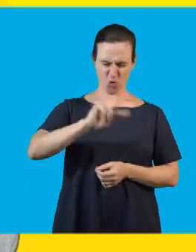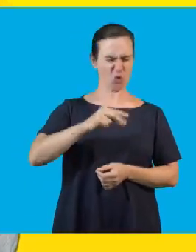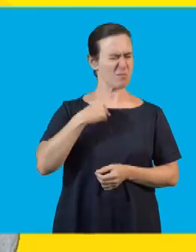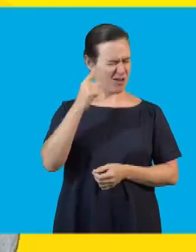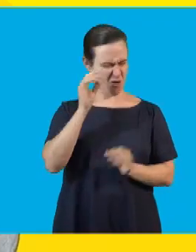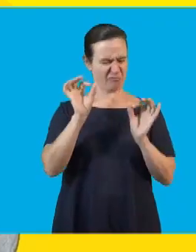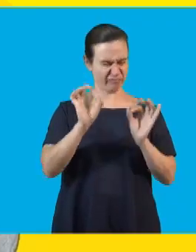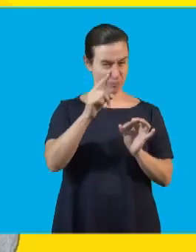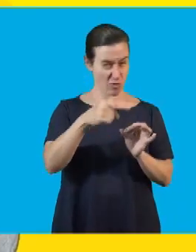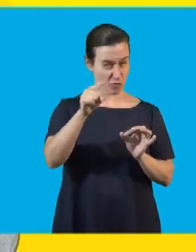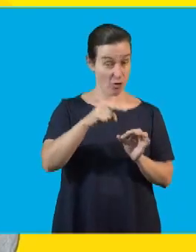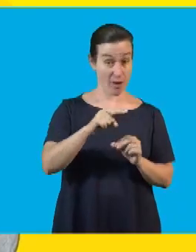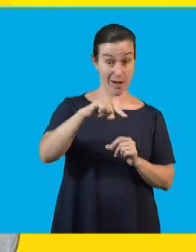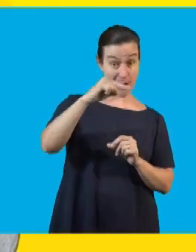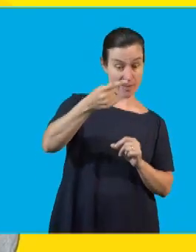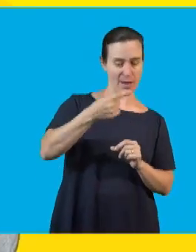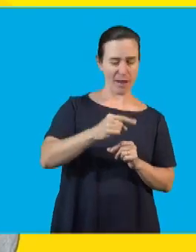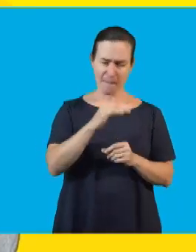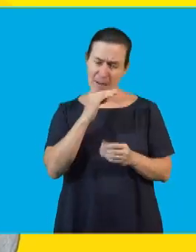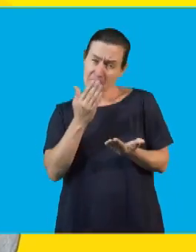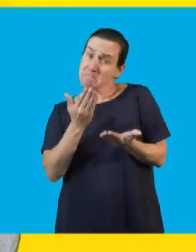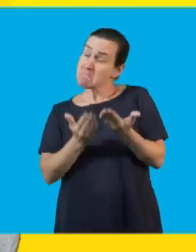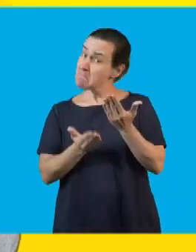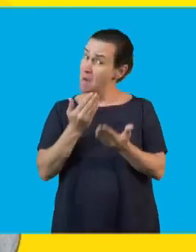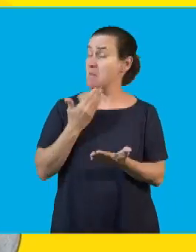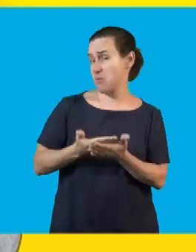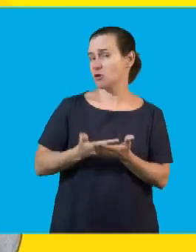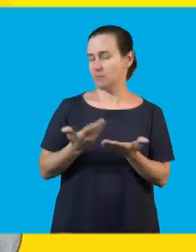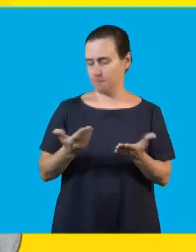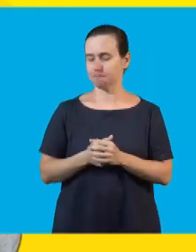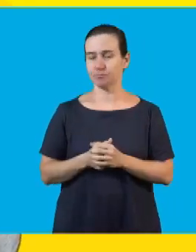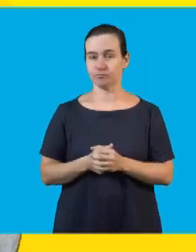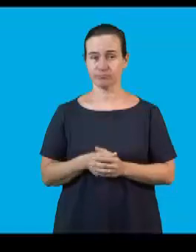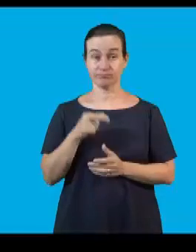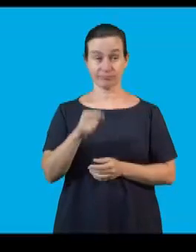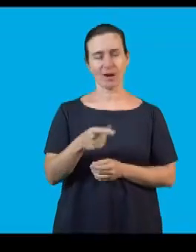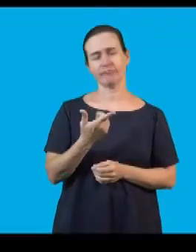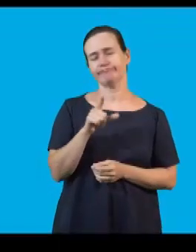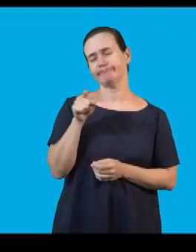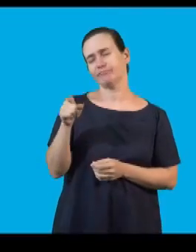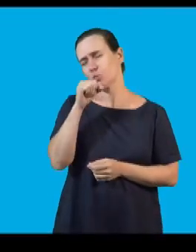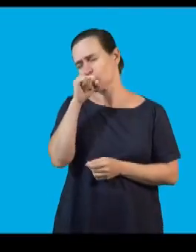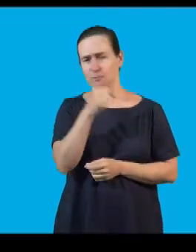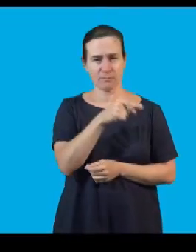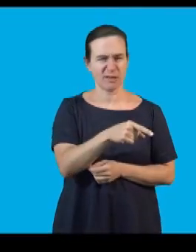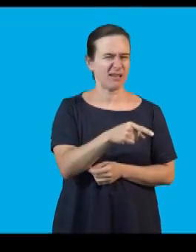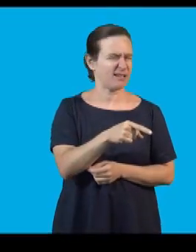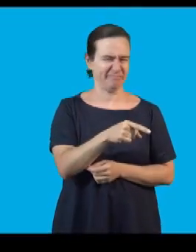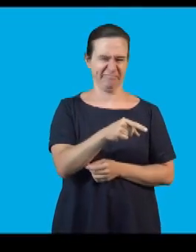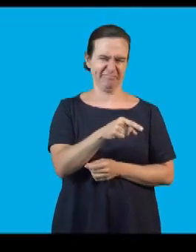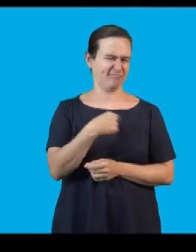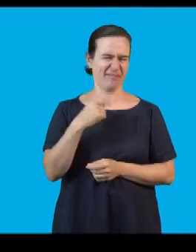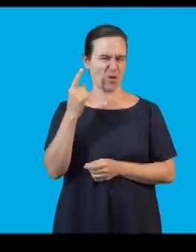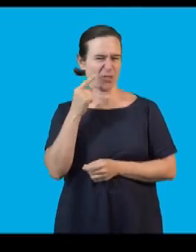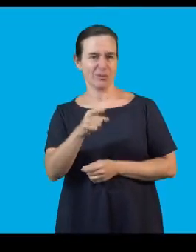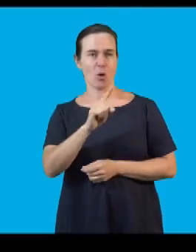2 options that will be closely linked together. So already we know, is it a fiction, a doesn't sound like affection, all